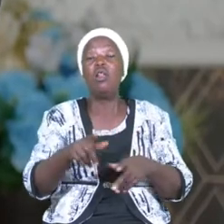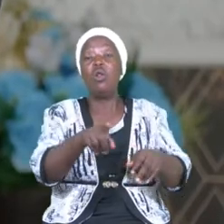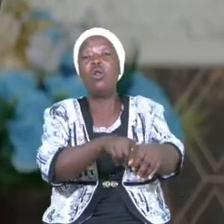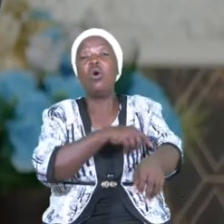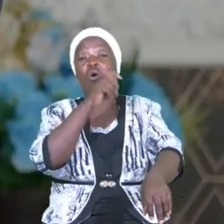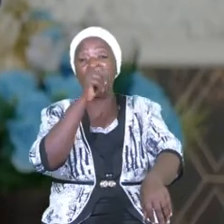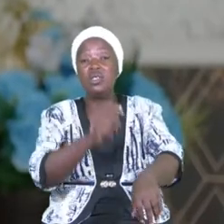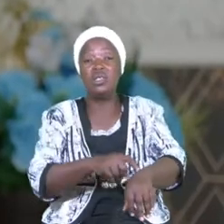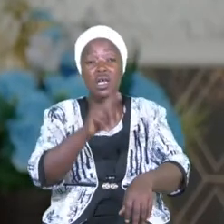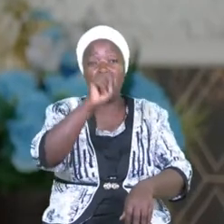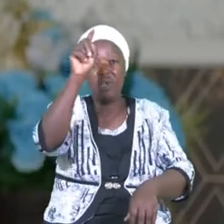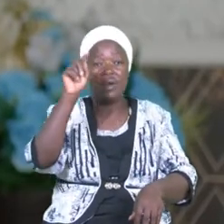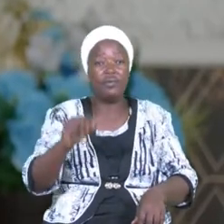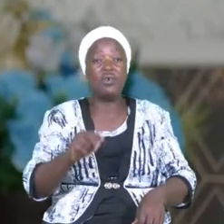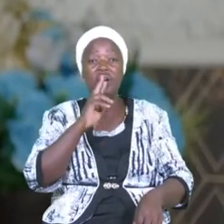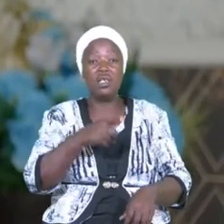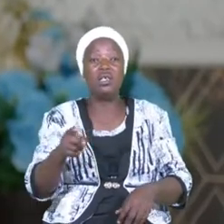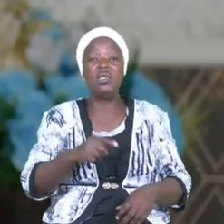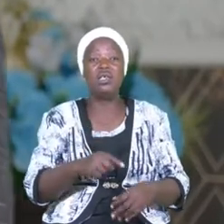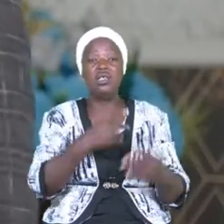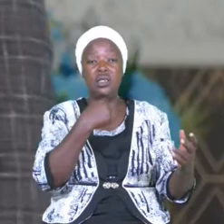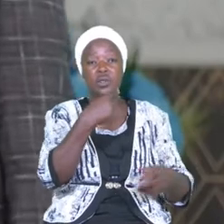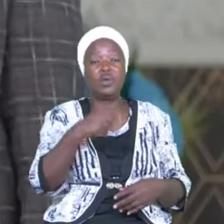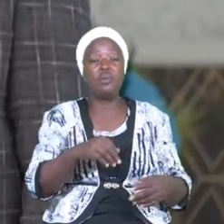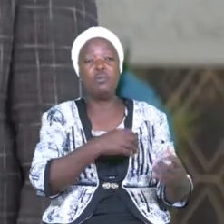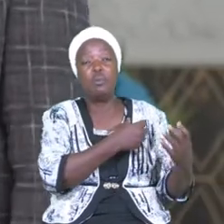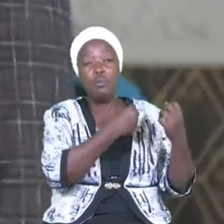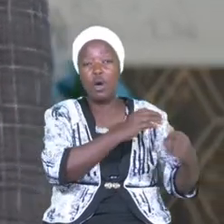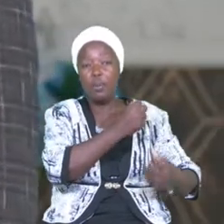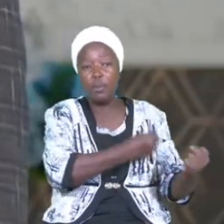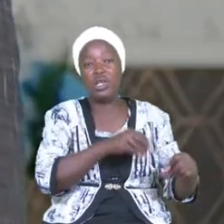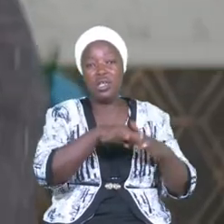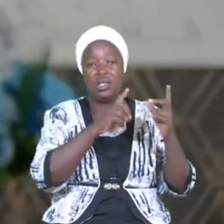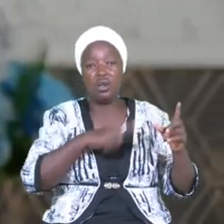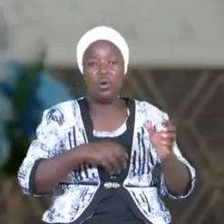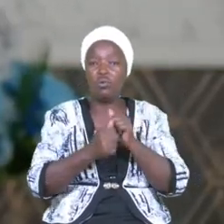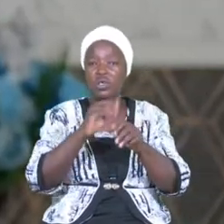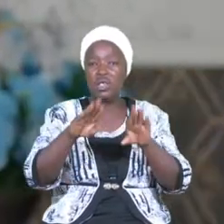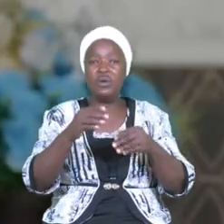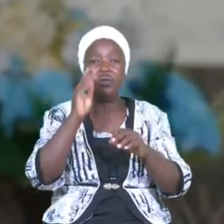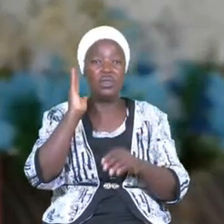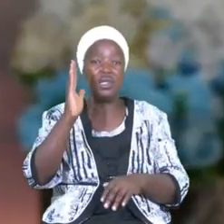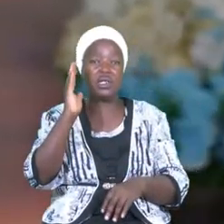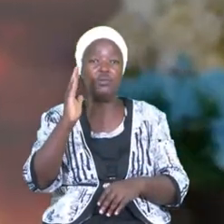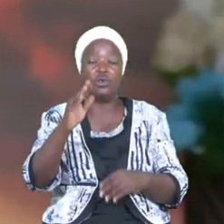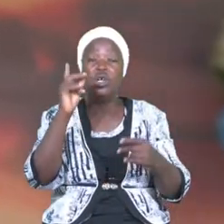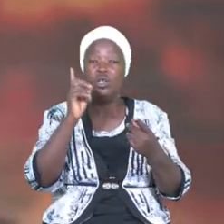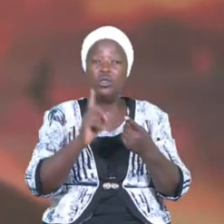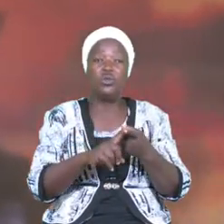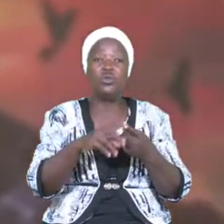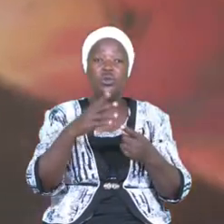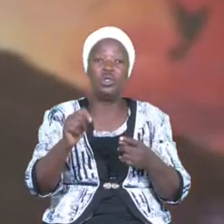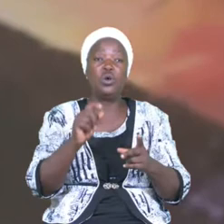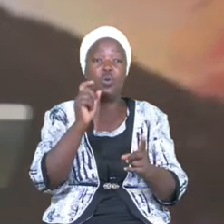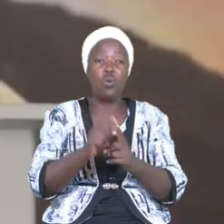they speaking boldly in the Lord, which gave testimony unto the word of his